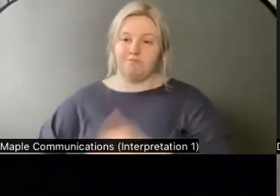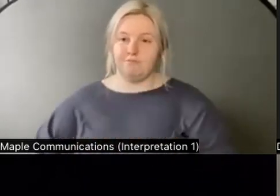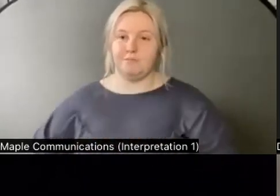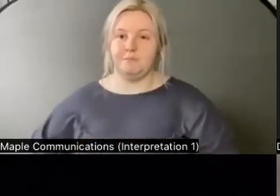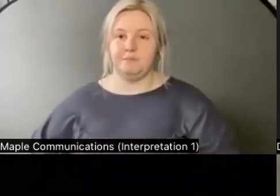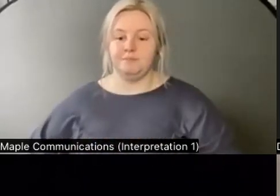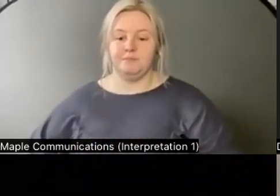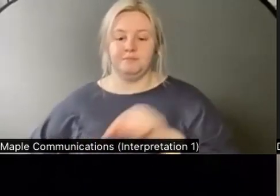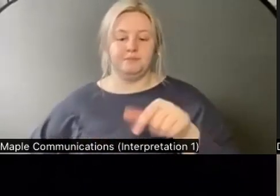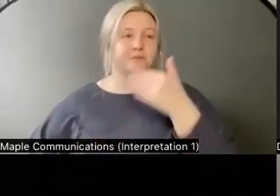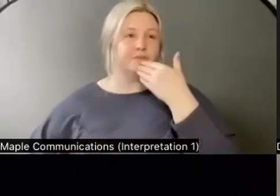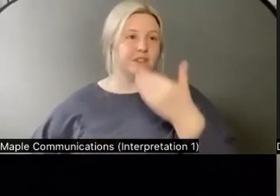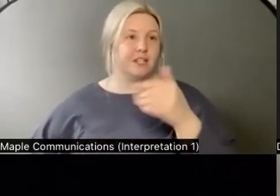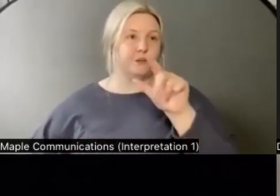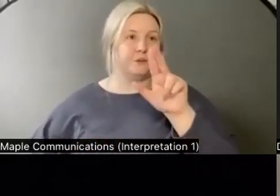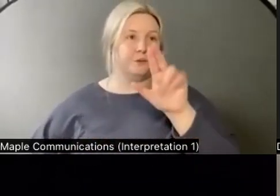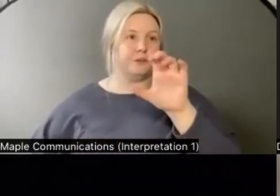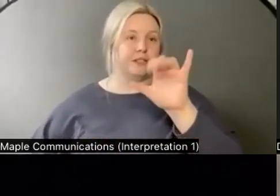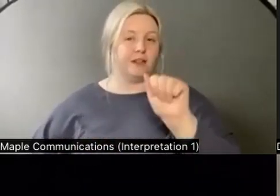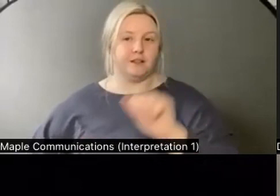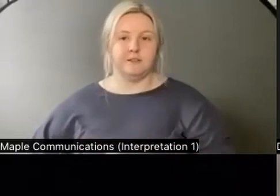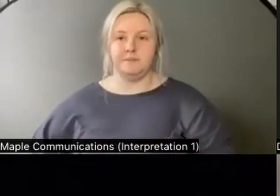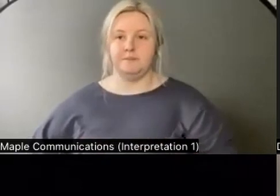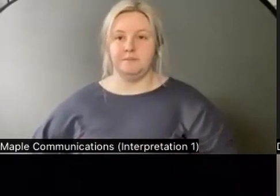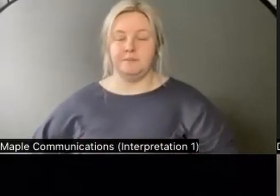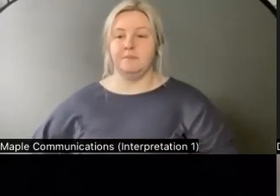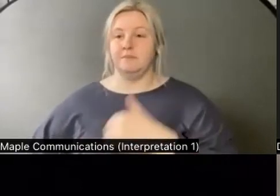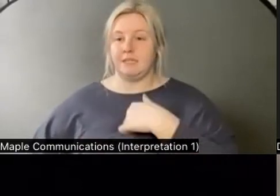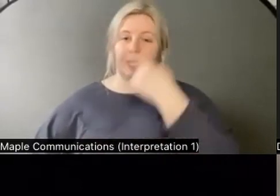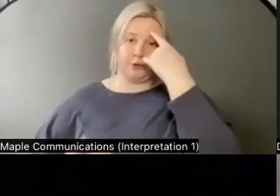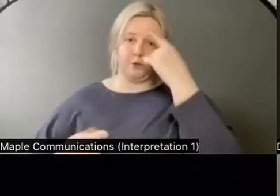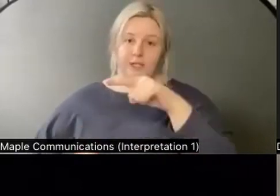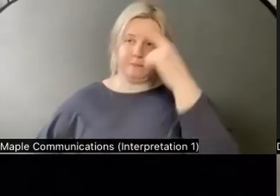Thank you, Lucia. Joining you in the brain fog, absolutely.